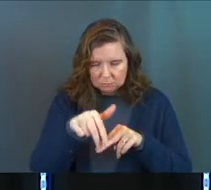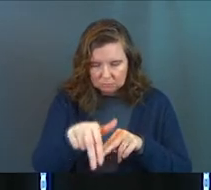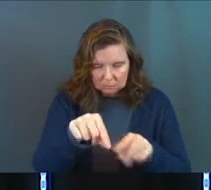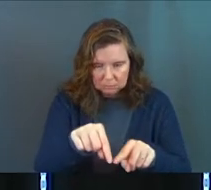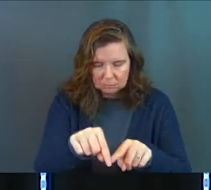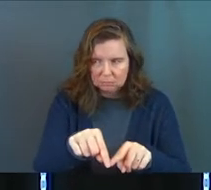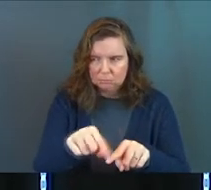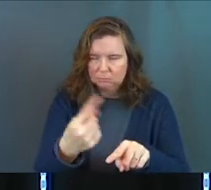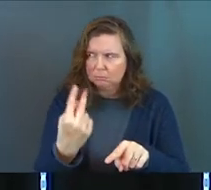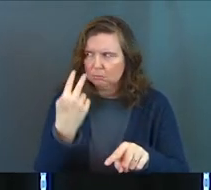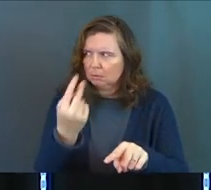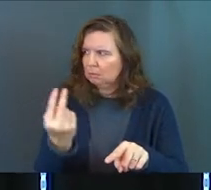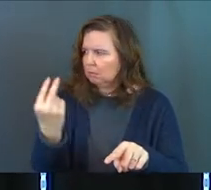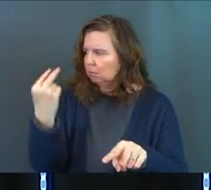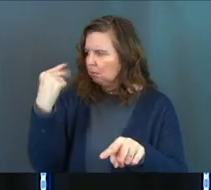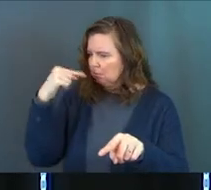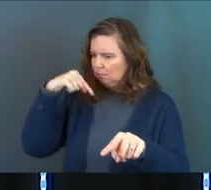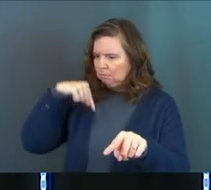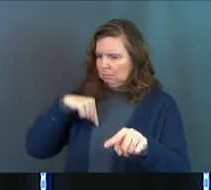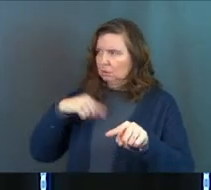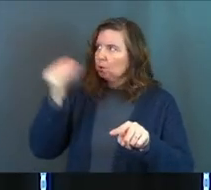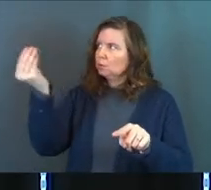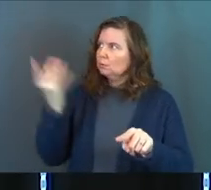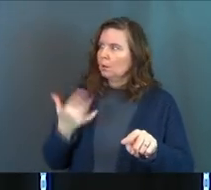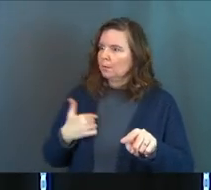more I did it, the more